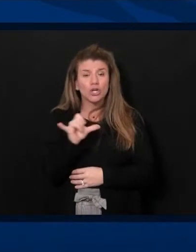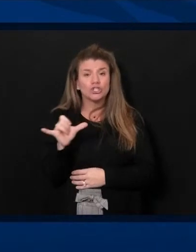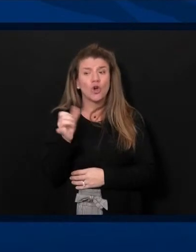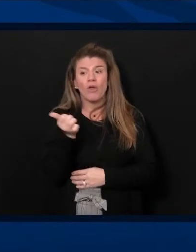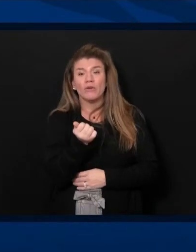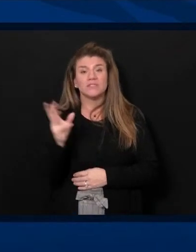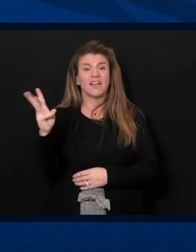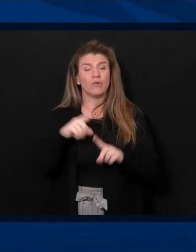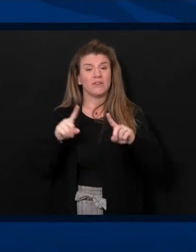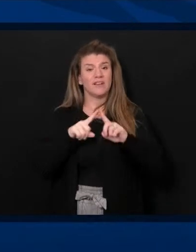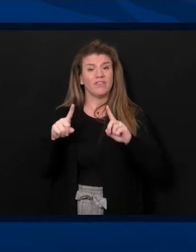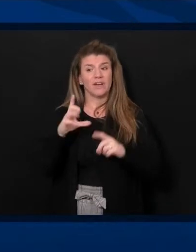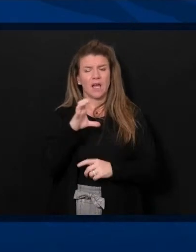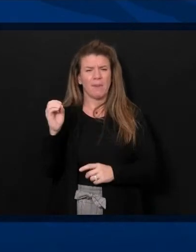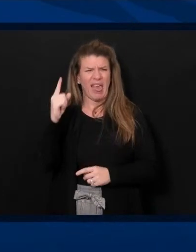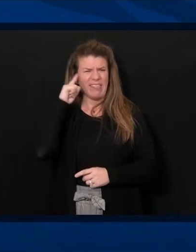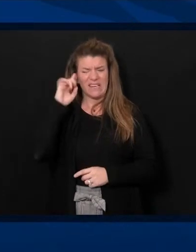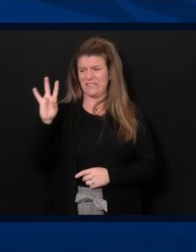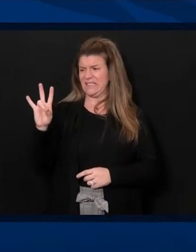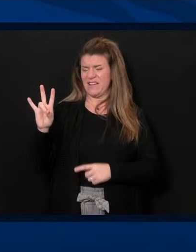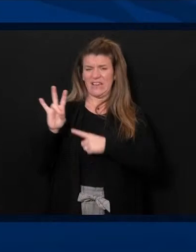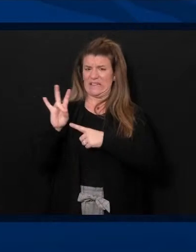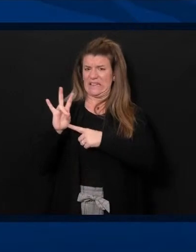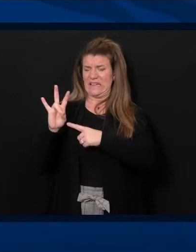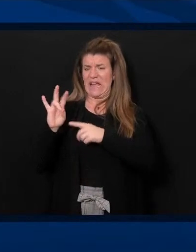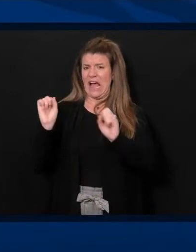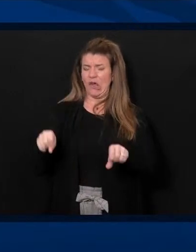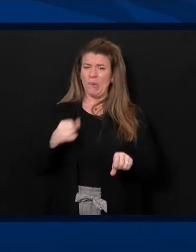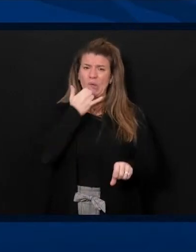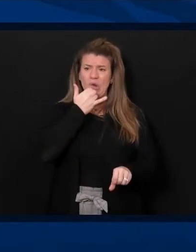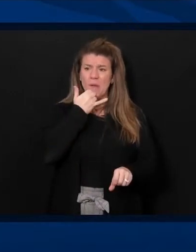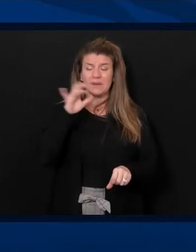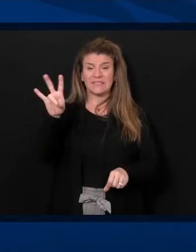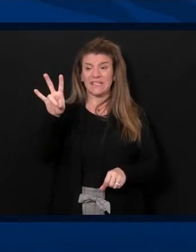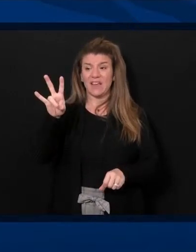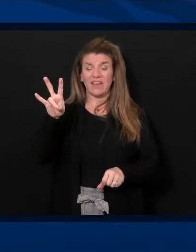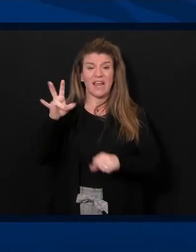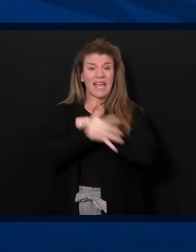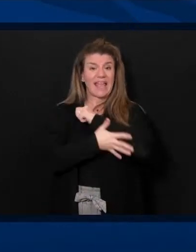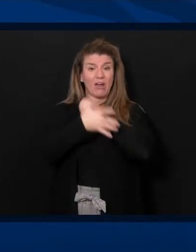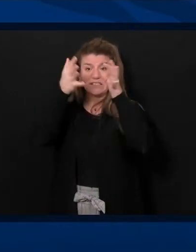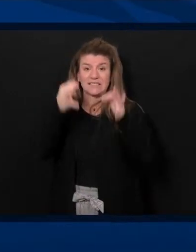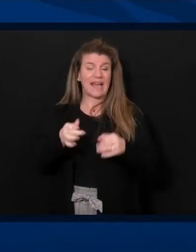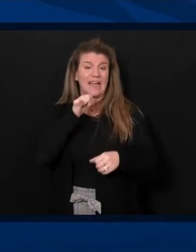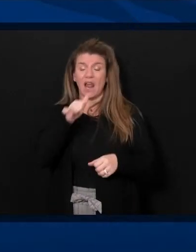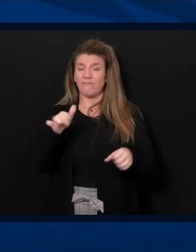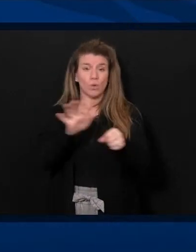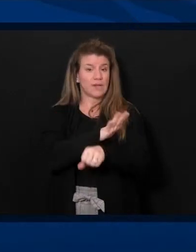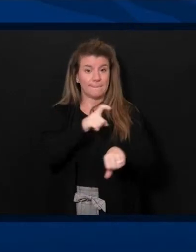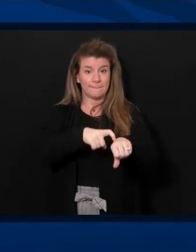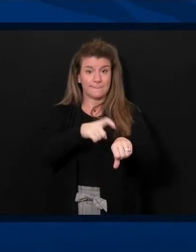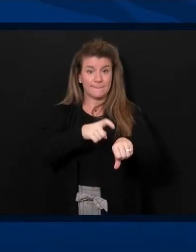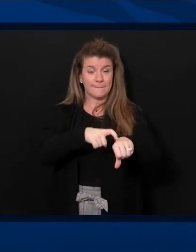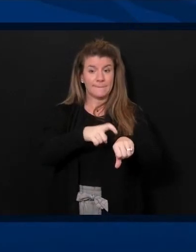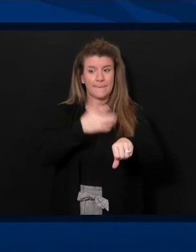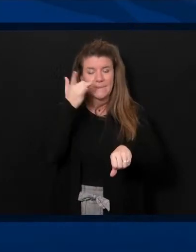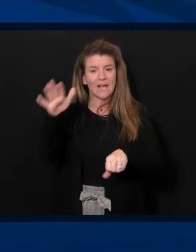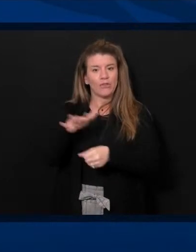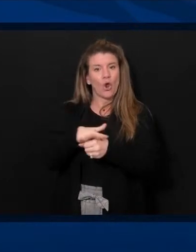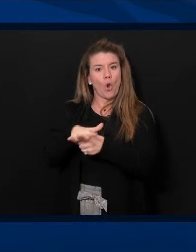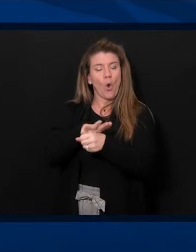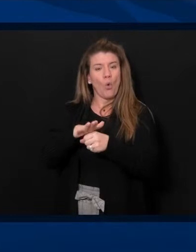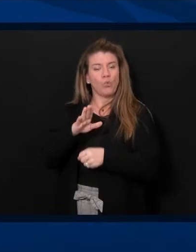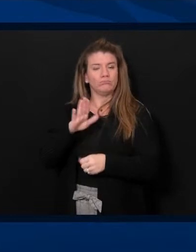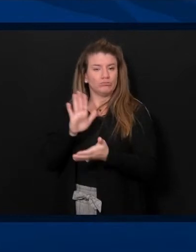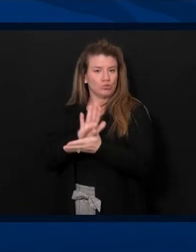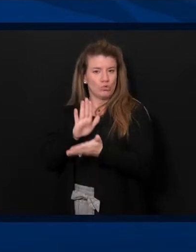several counties, 7, I believe, and correct me if I'm wrong, which decided not to go back full-time because of local school board